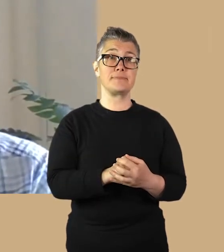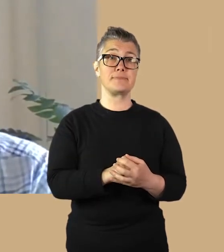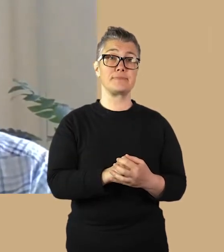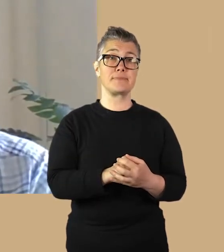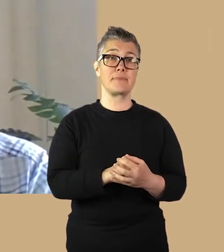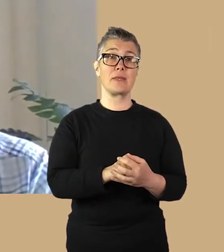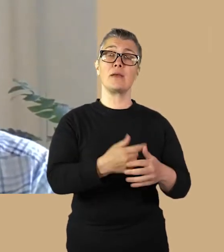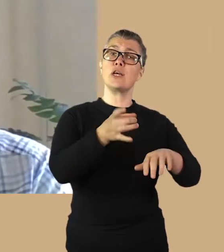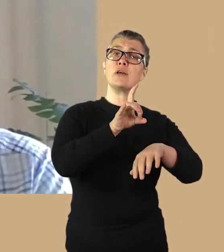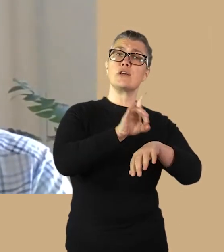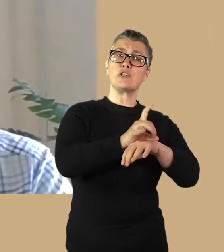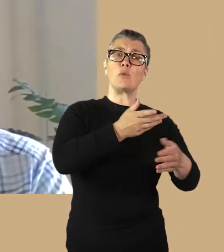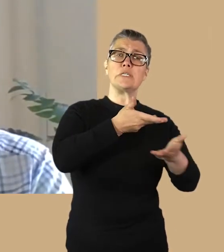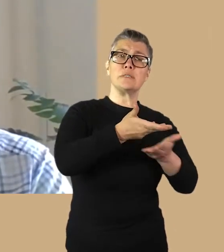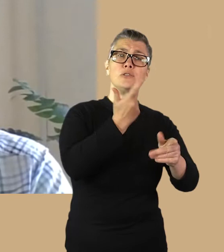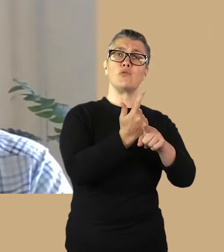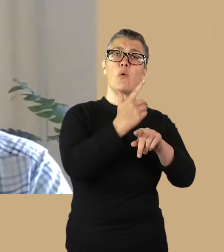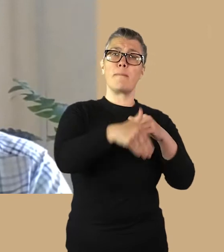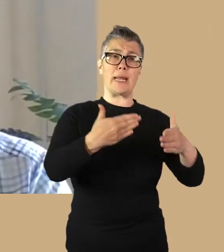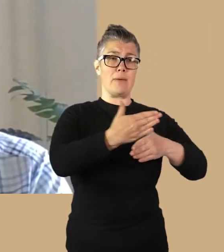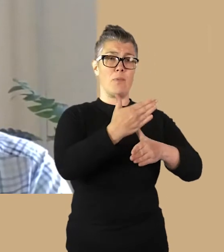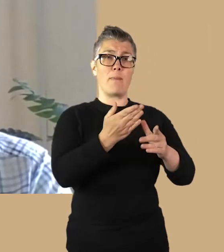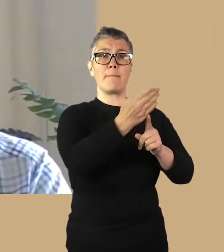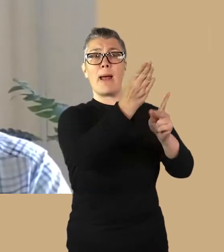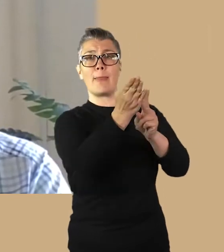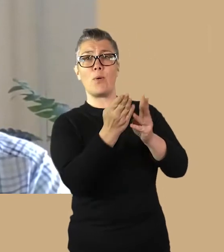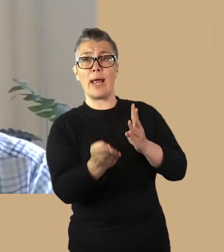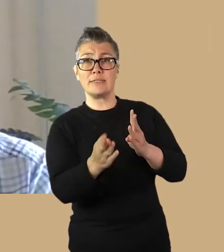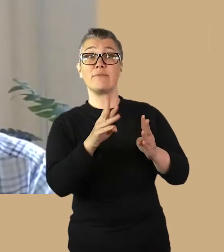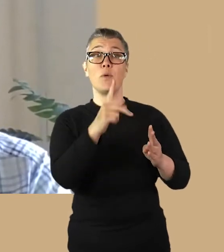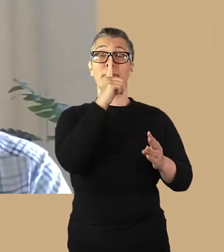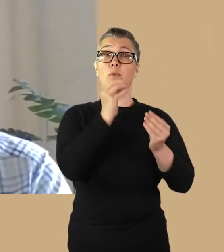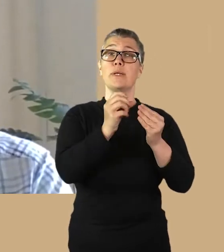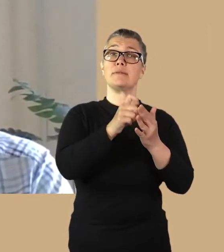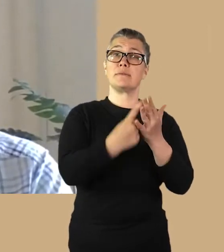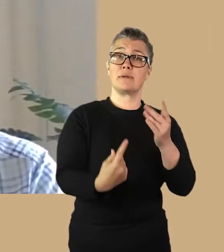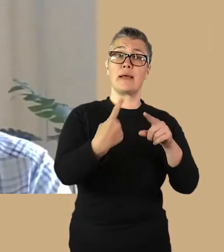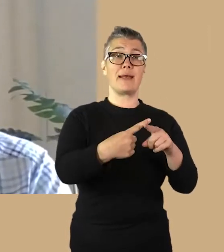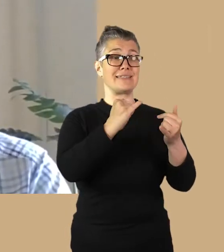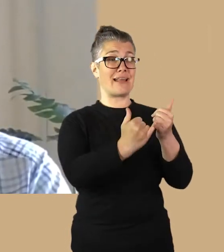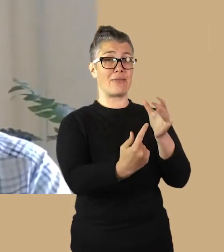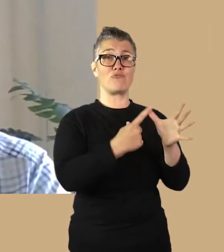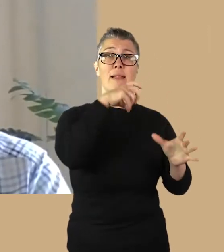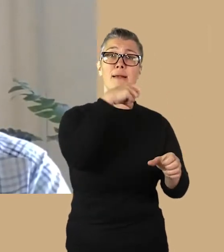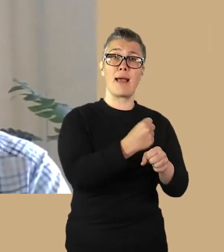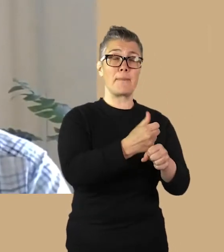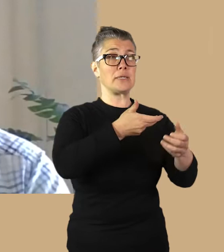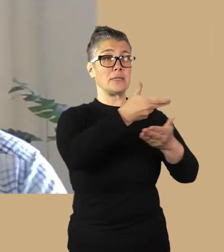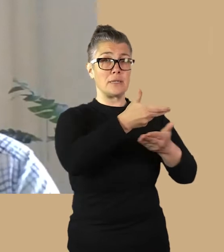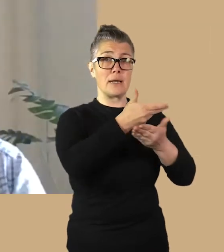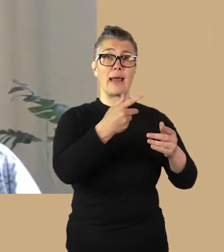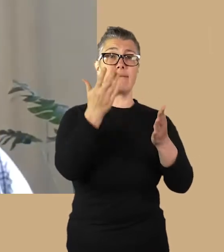excuse me, consulting on employment pathways for people with disability, and the South Australian